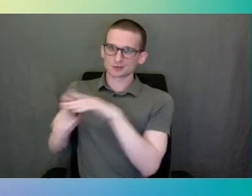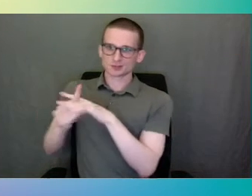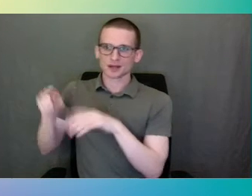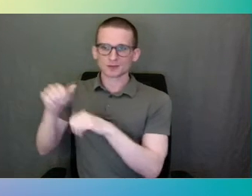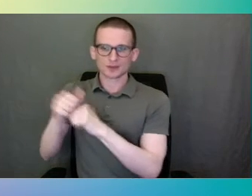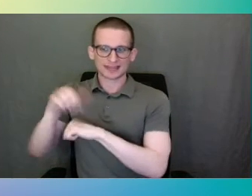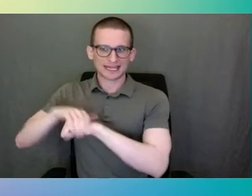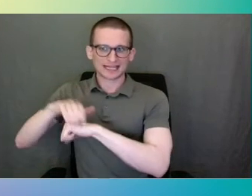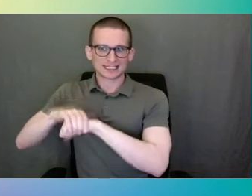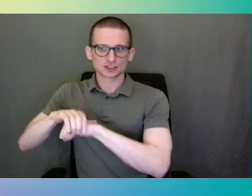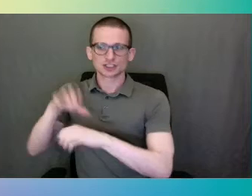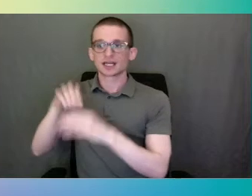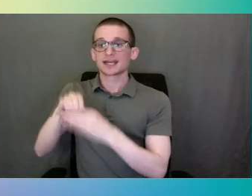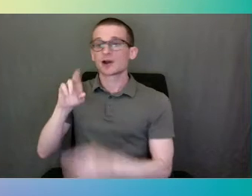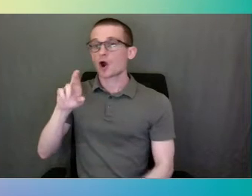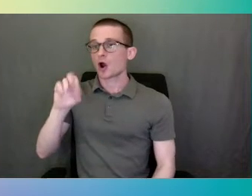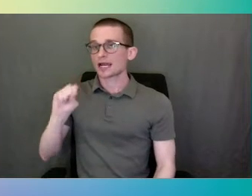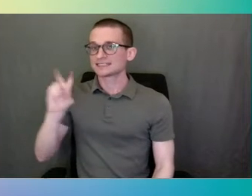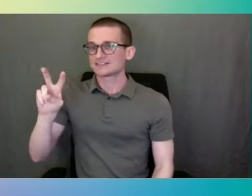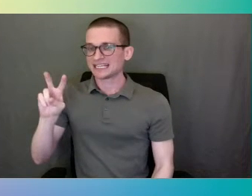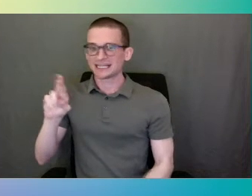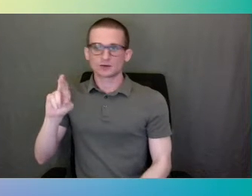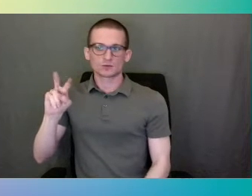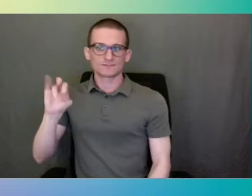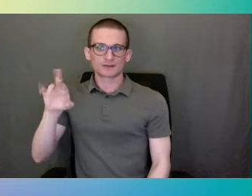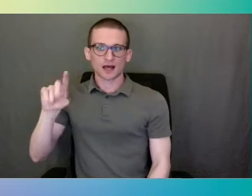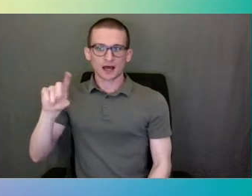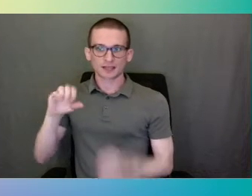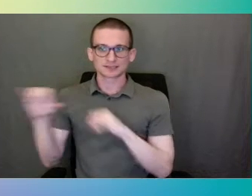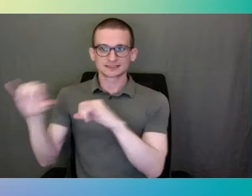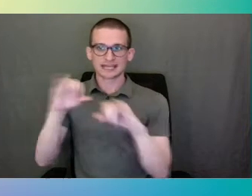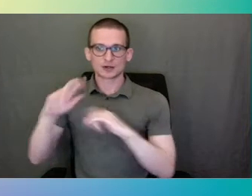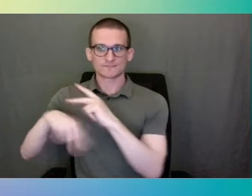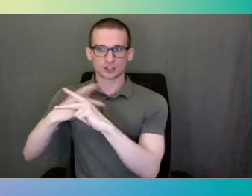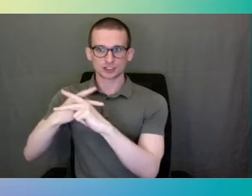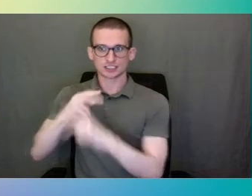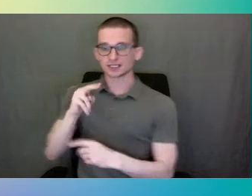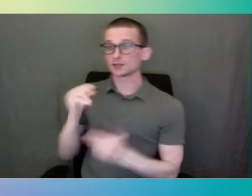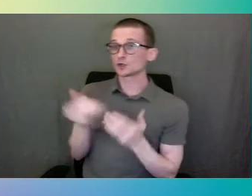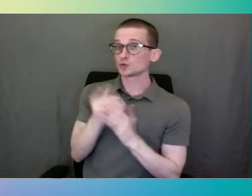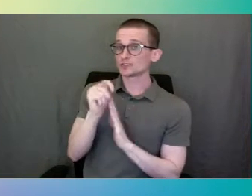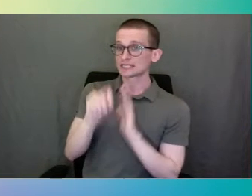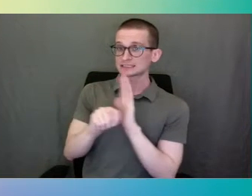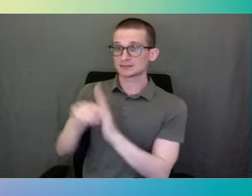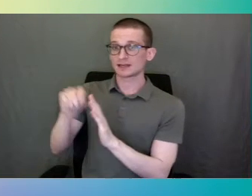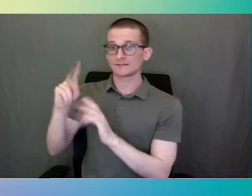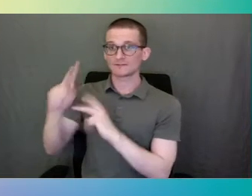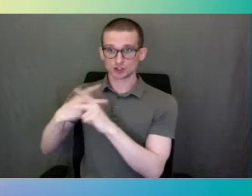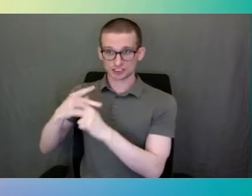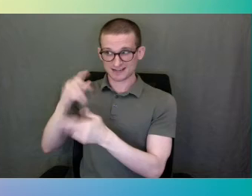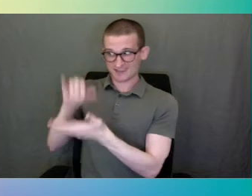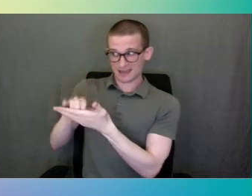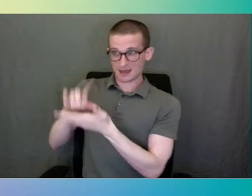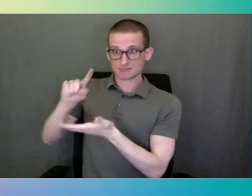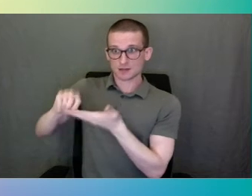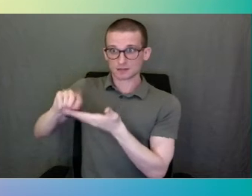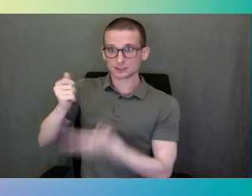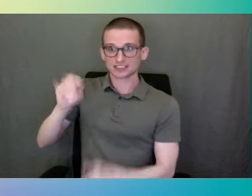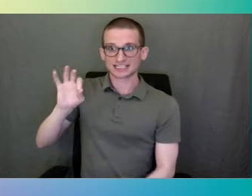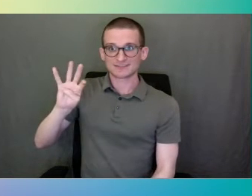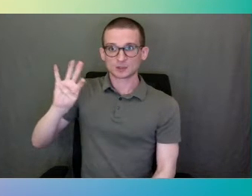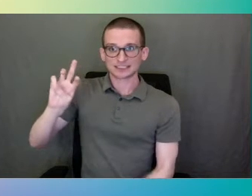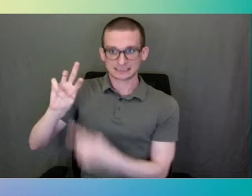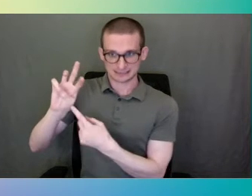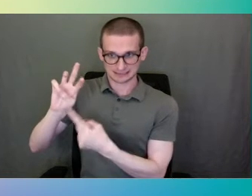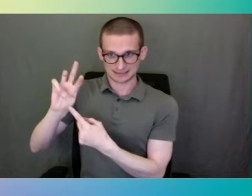Standard Version of the Bible, which the New Testament came out in 1946. And so this is the verse